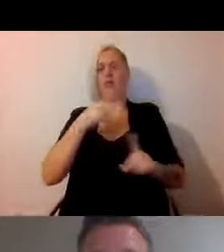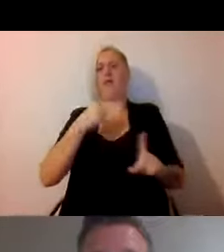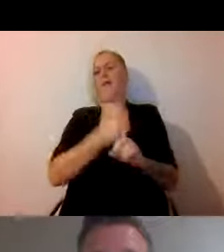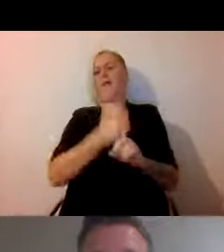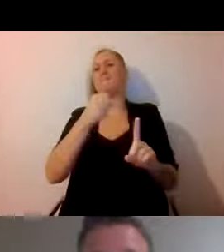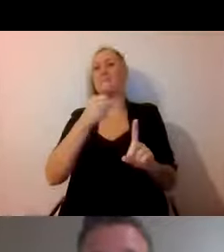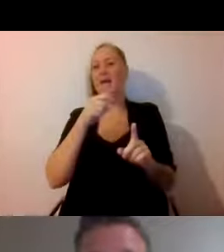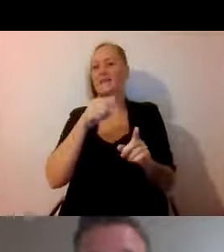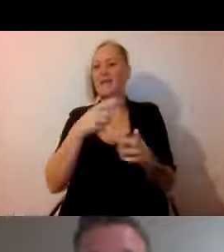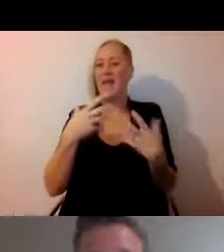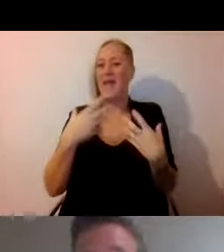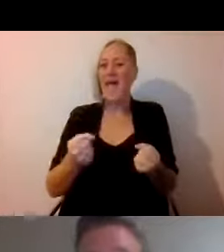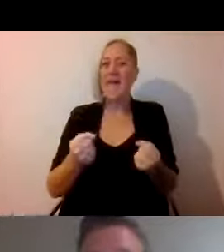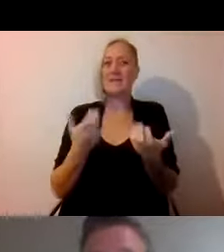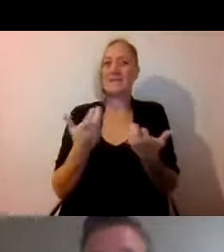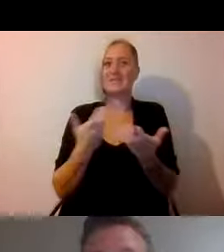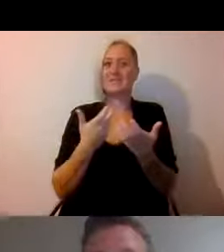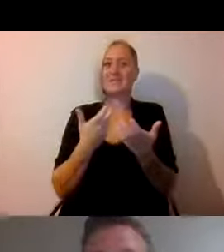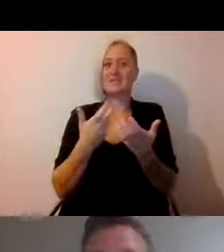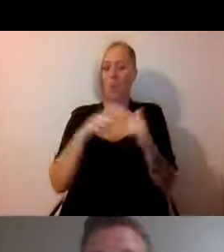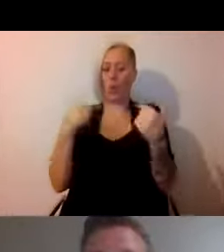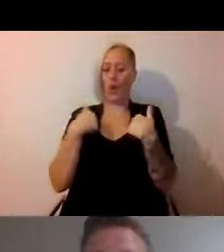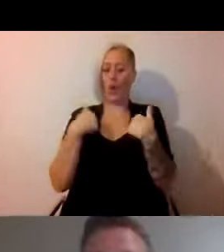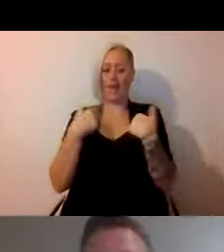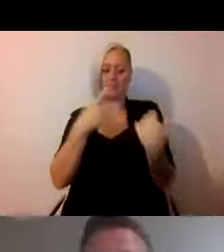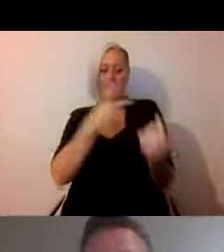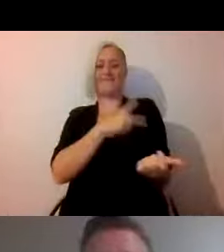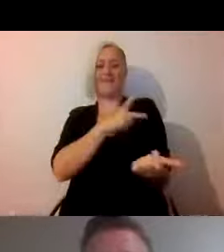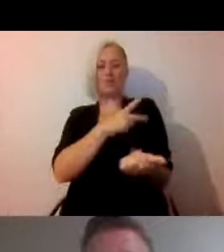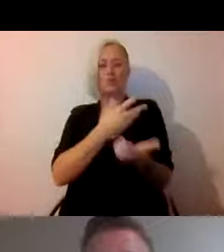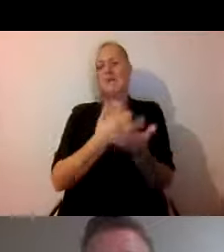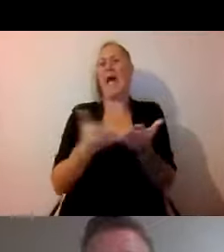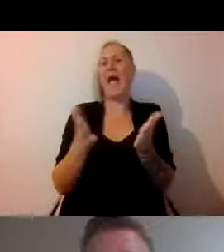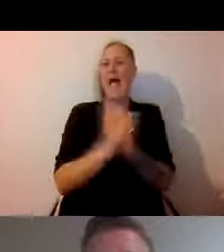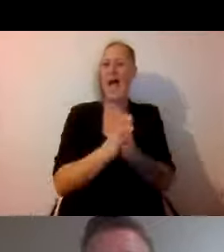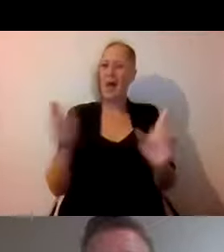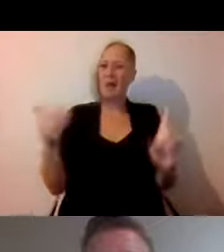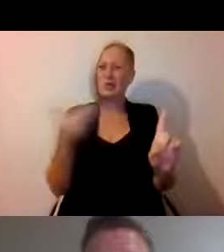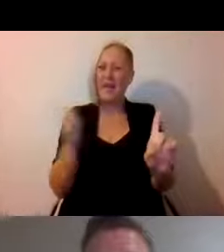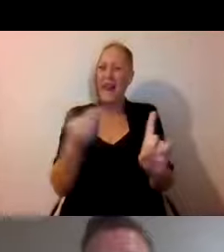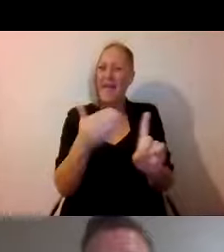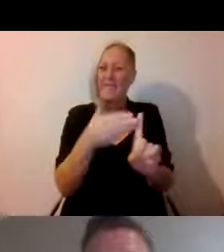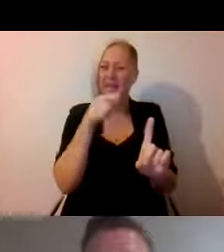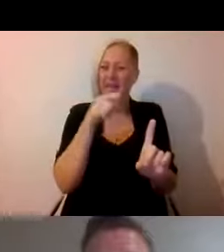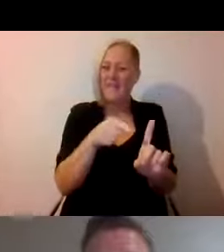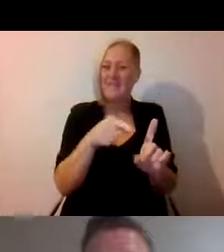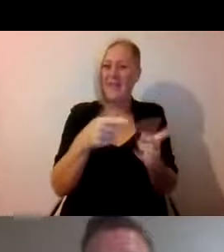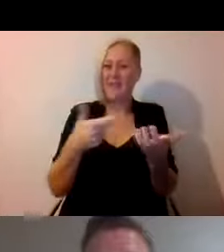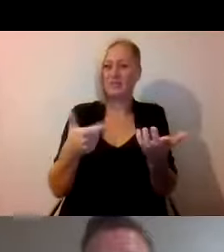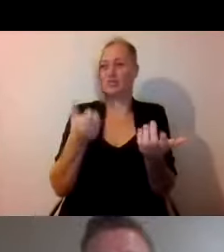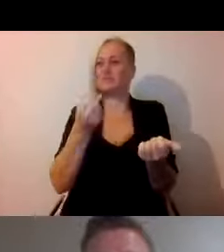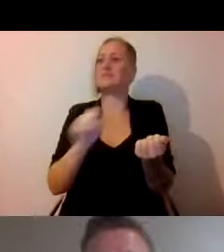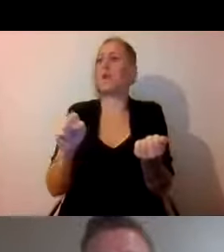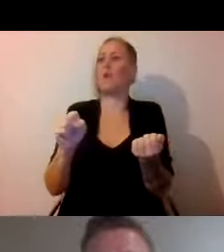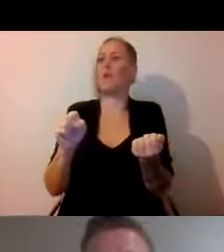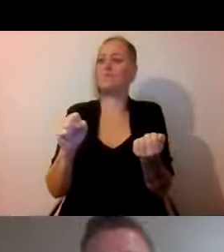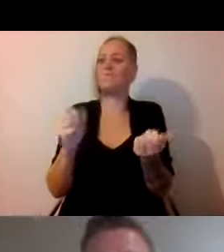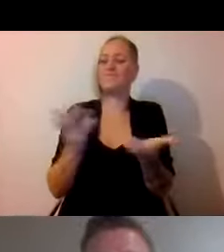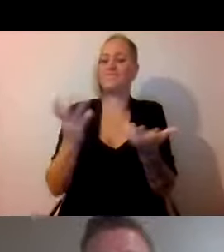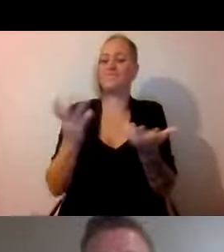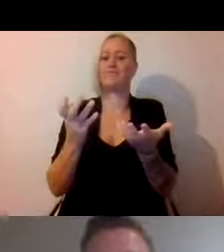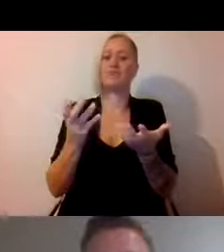healthcare practitioners or future healthcare practitioners can kind of navigate that to still, you know, be as